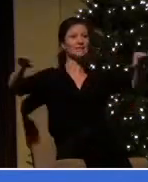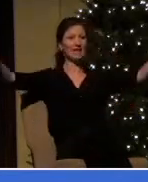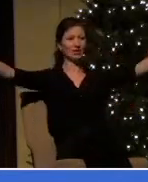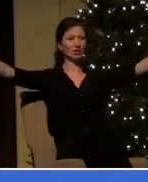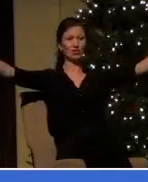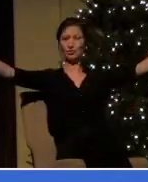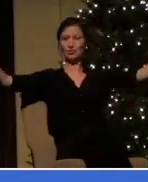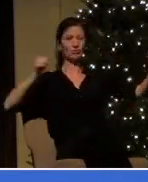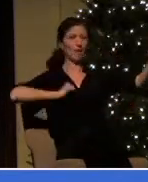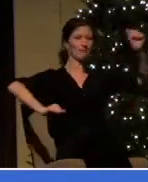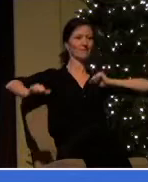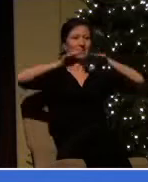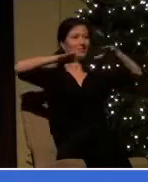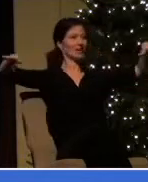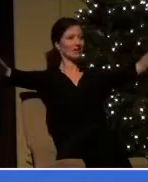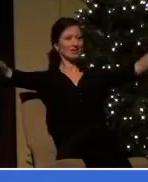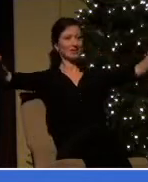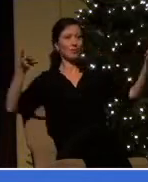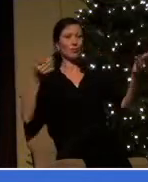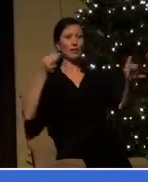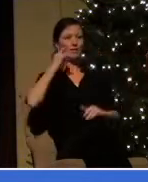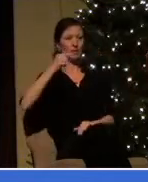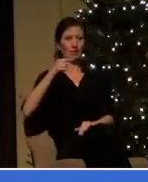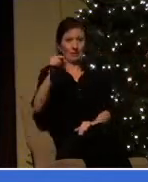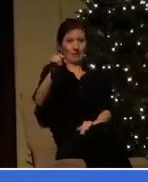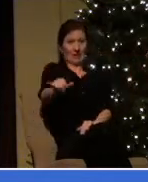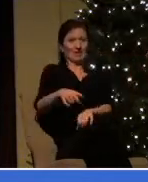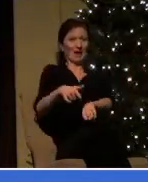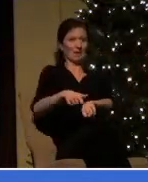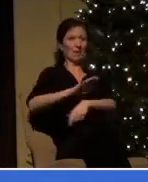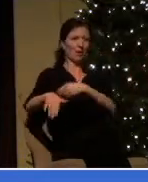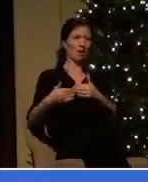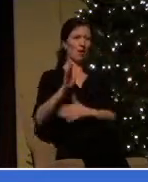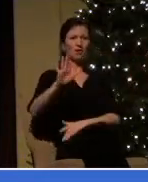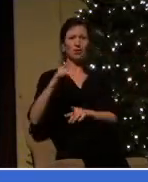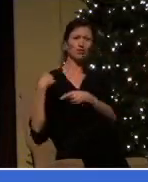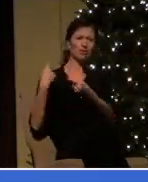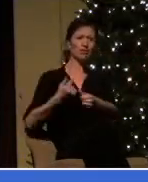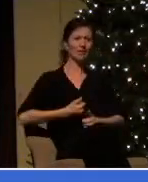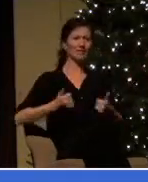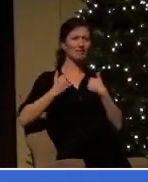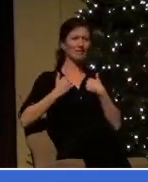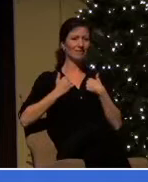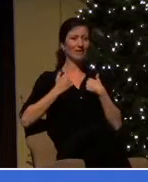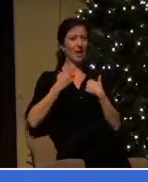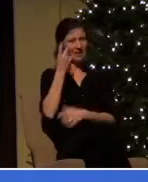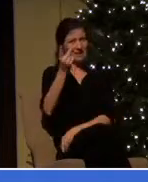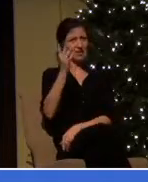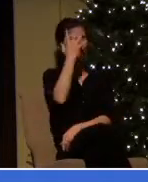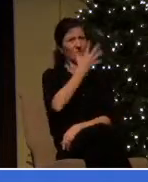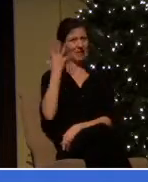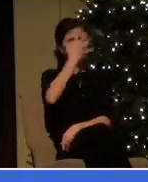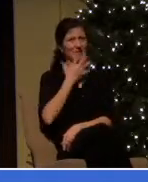waiting for all her life. I could see it in her face. She wanted to